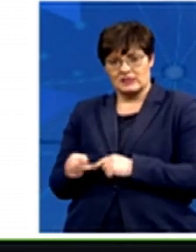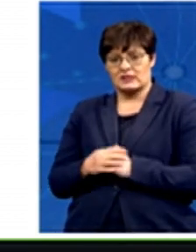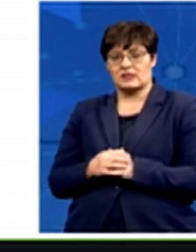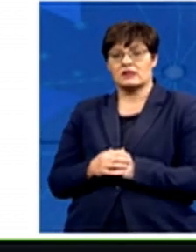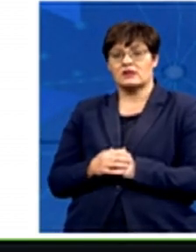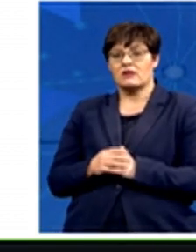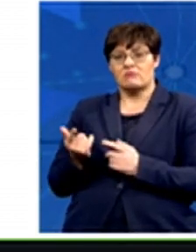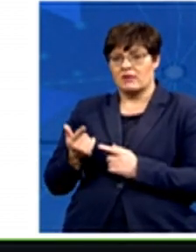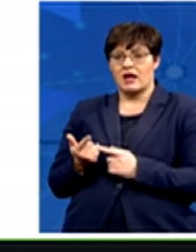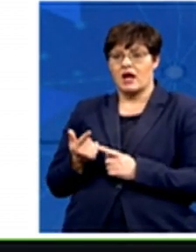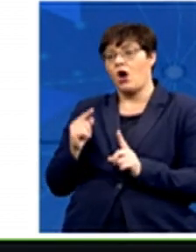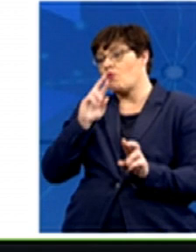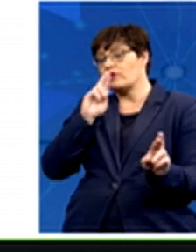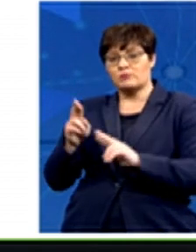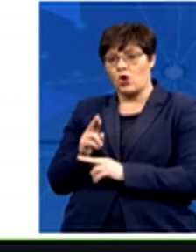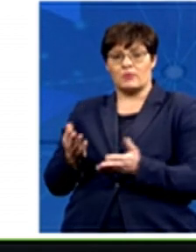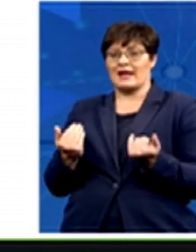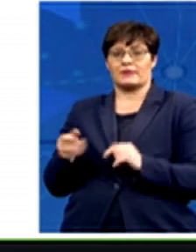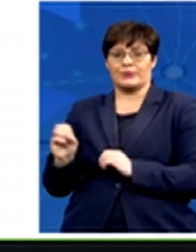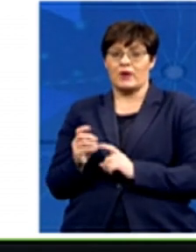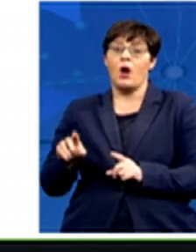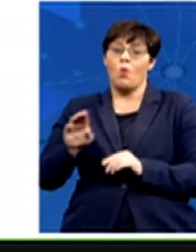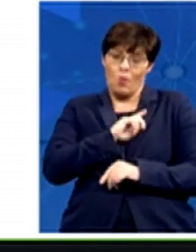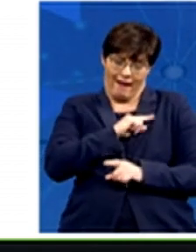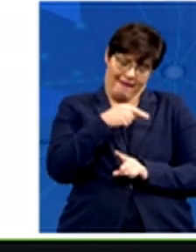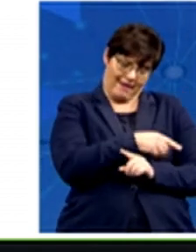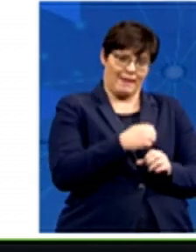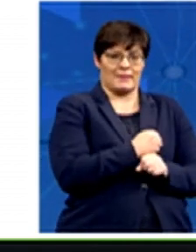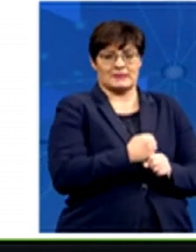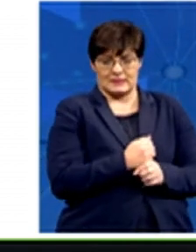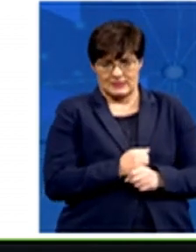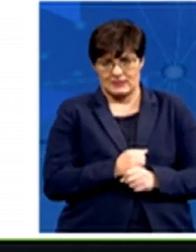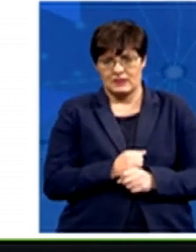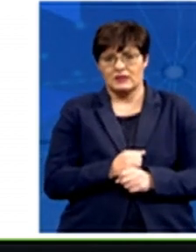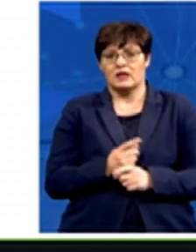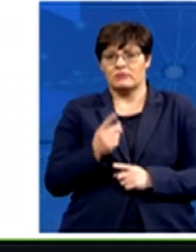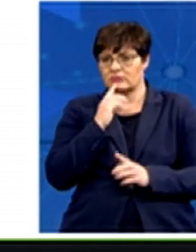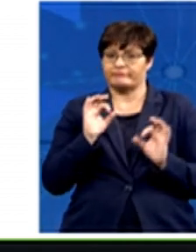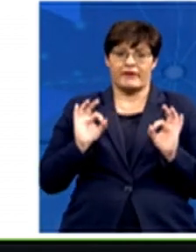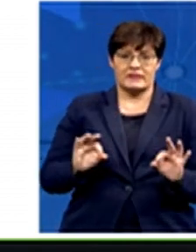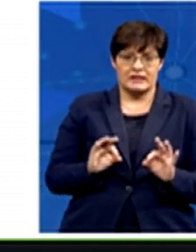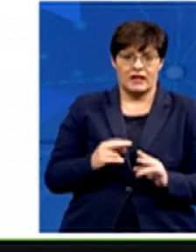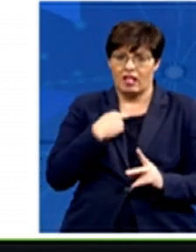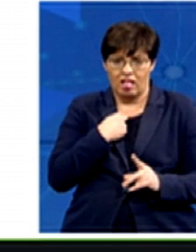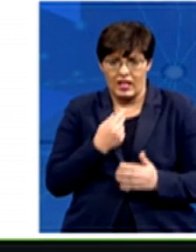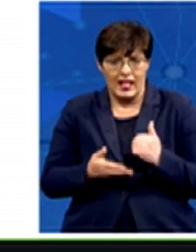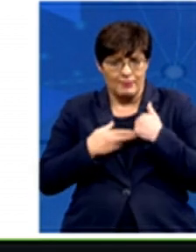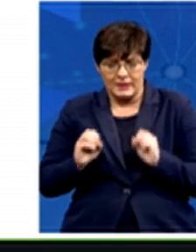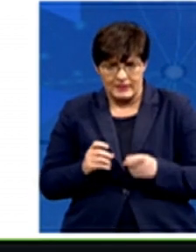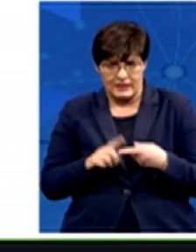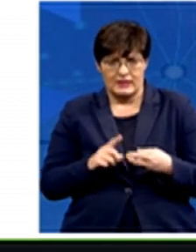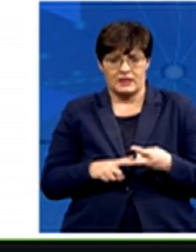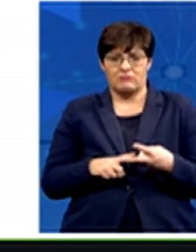to a medicines. So it can include lack of efficacy, it can occur at normal doses, and